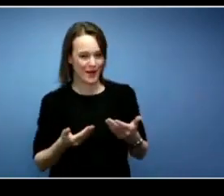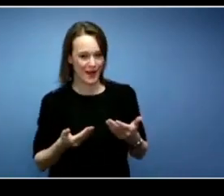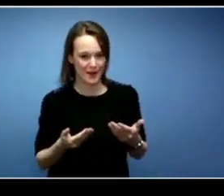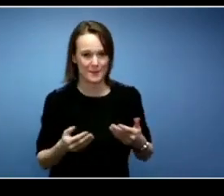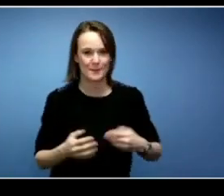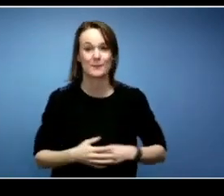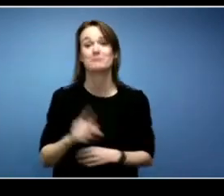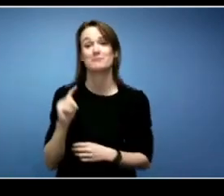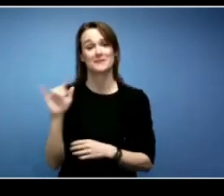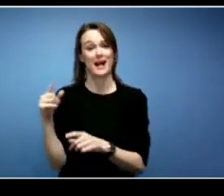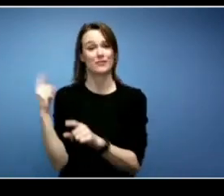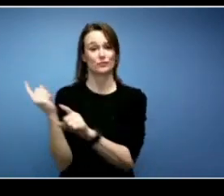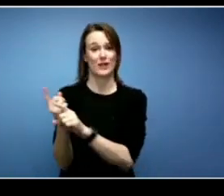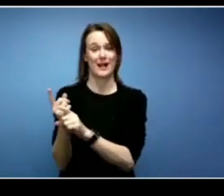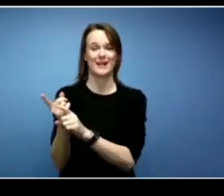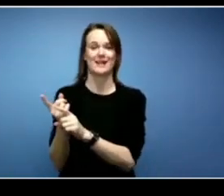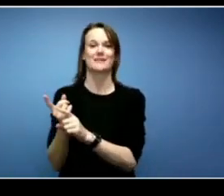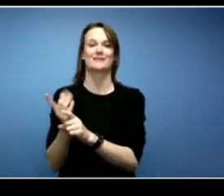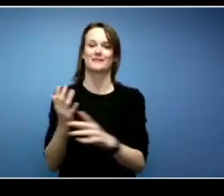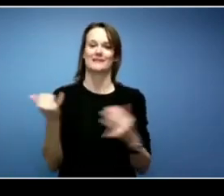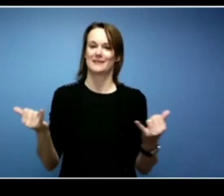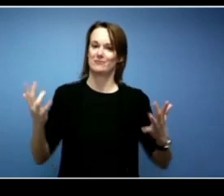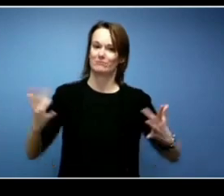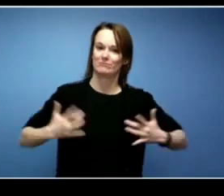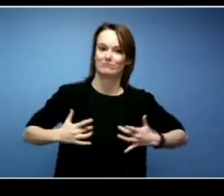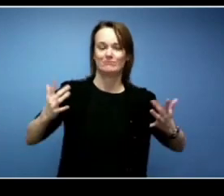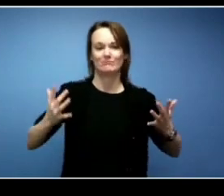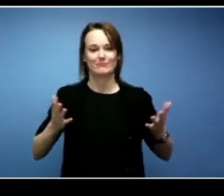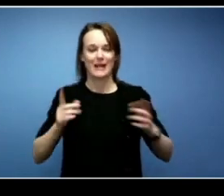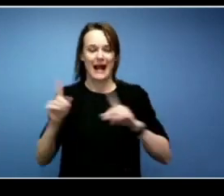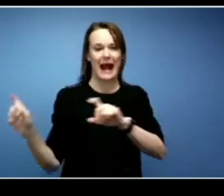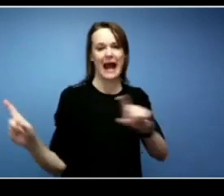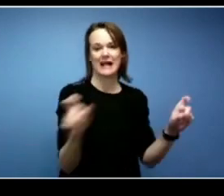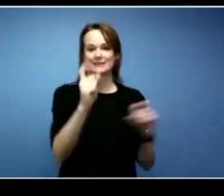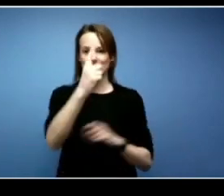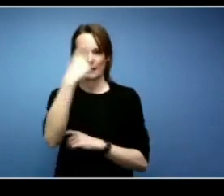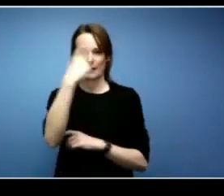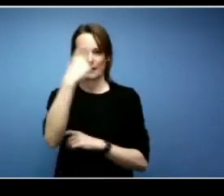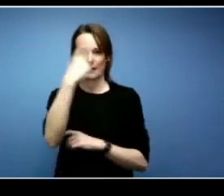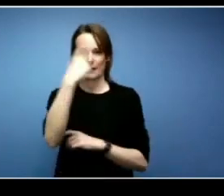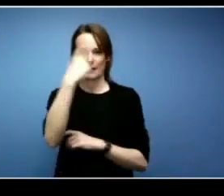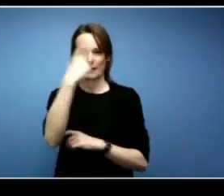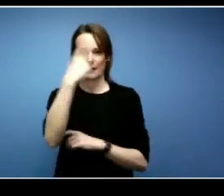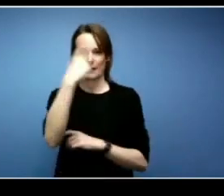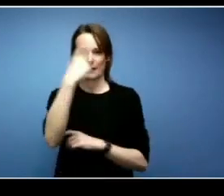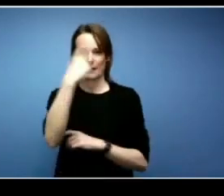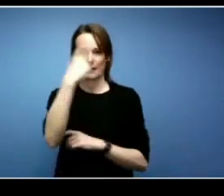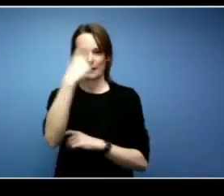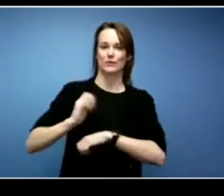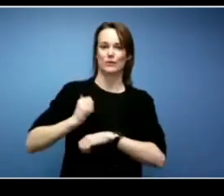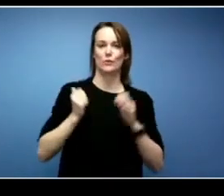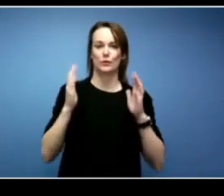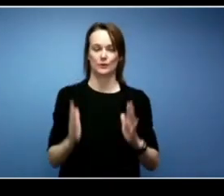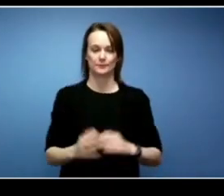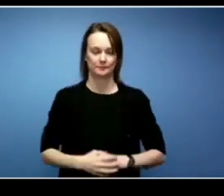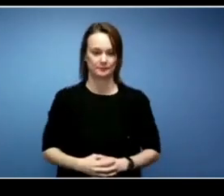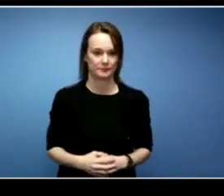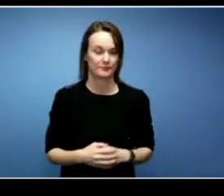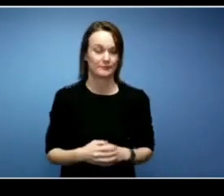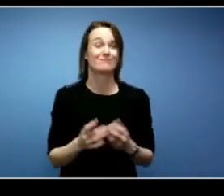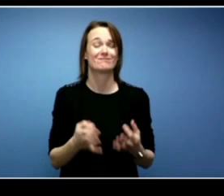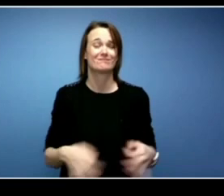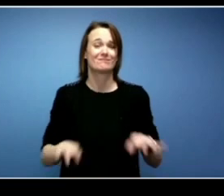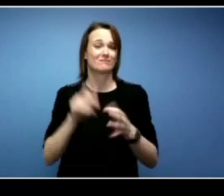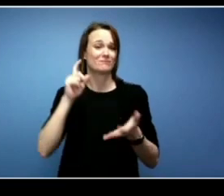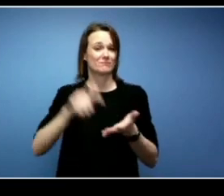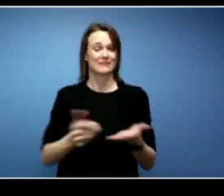welcome to our session, as Ty said, Ask a Black Entrepreneur. But first, I'd like to begin by